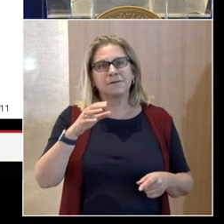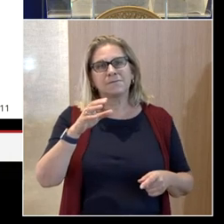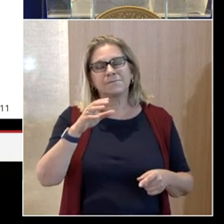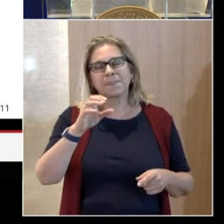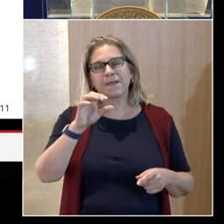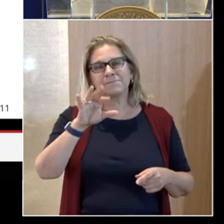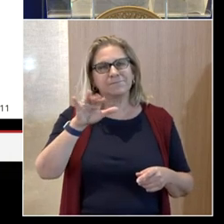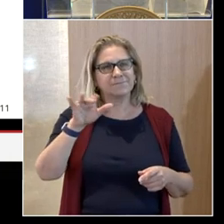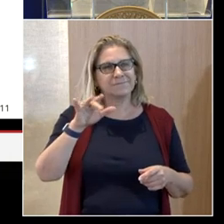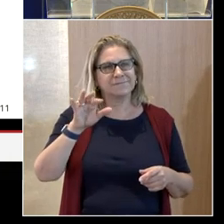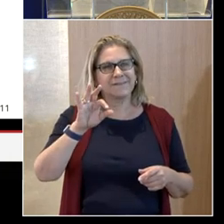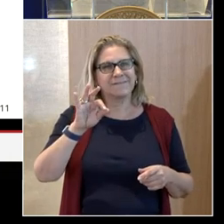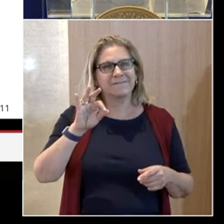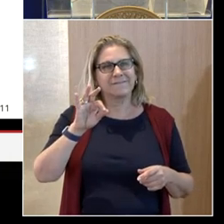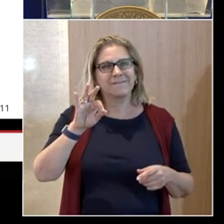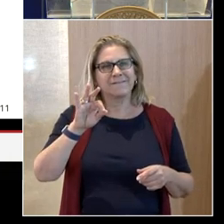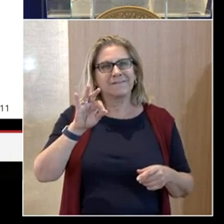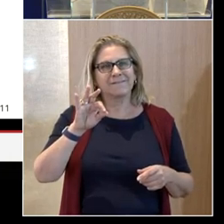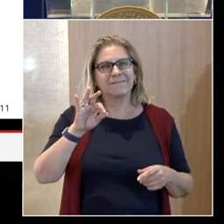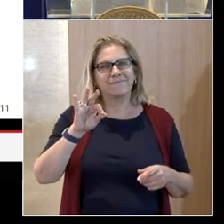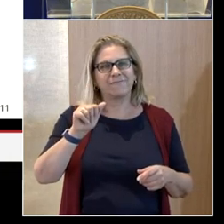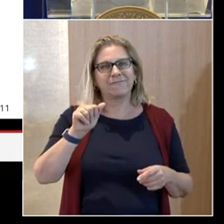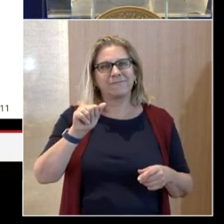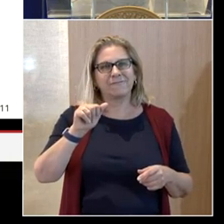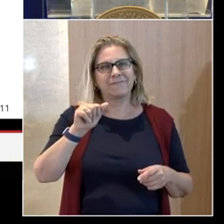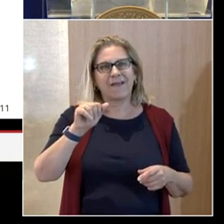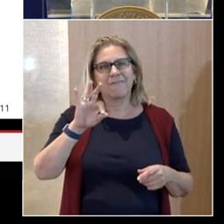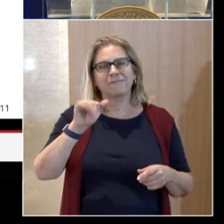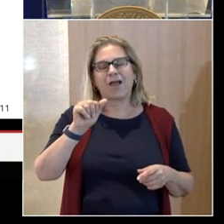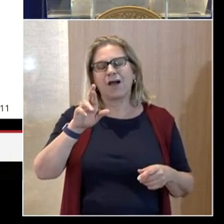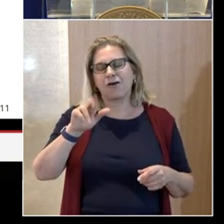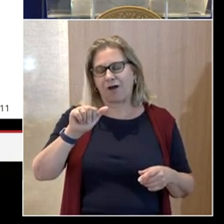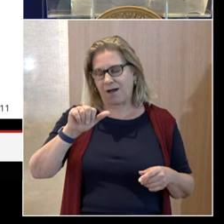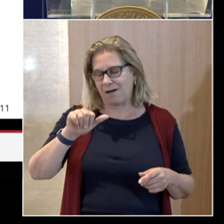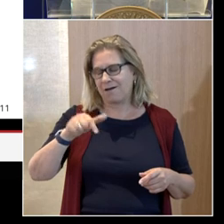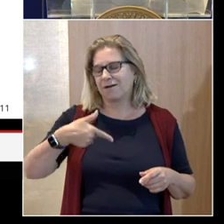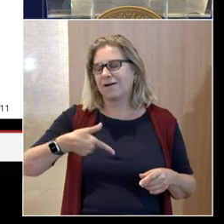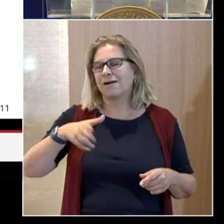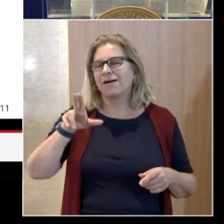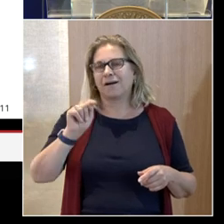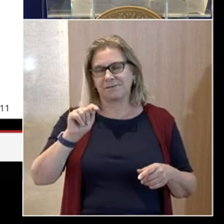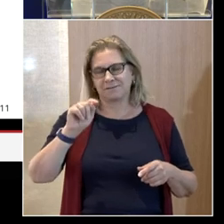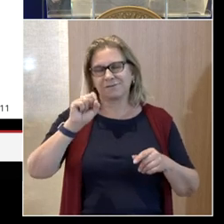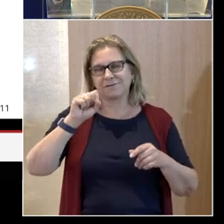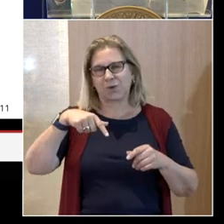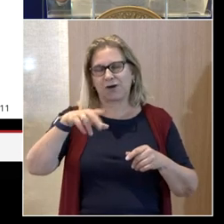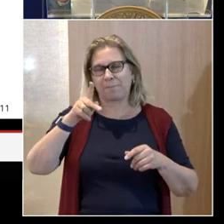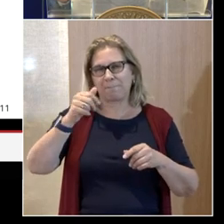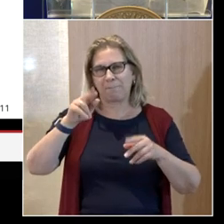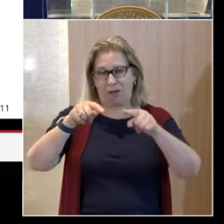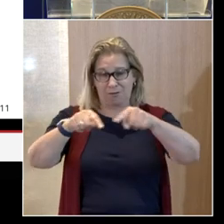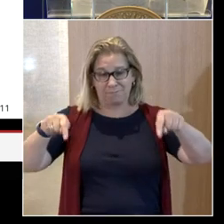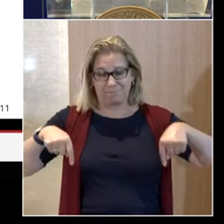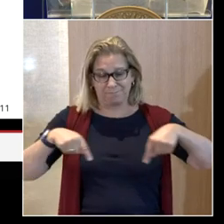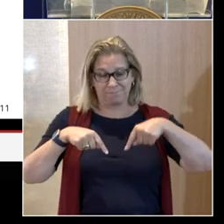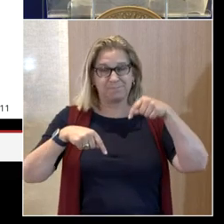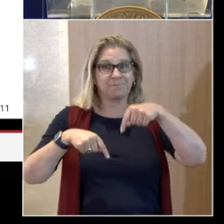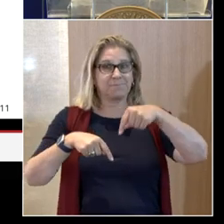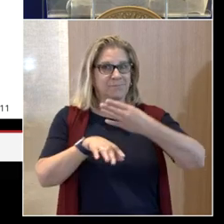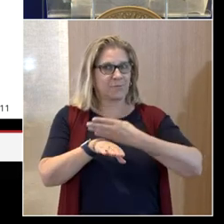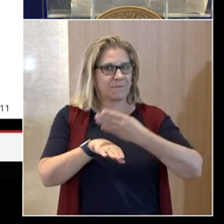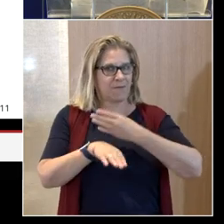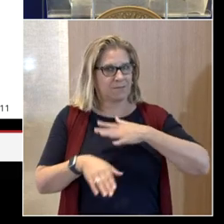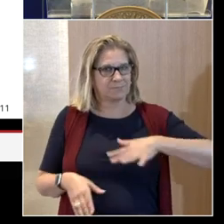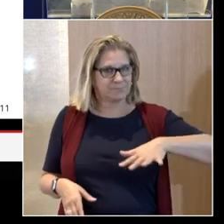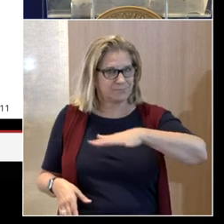realm plan to think through how to best utilize our downtown streetscapes, our